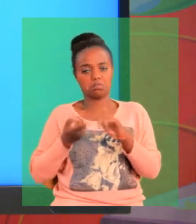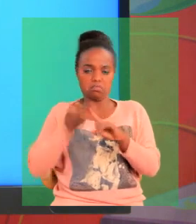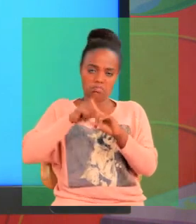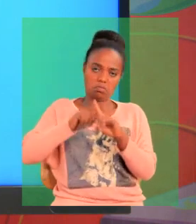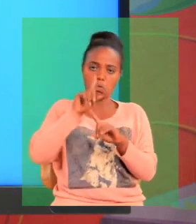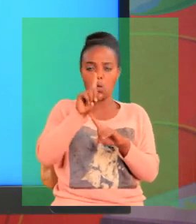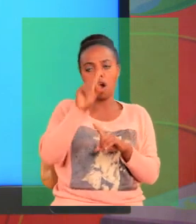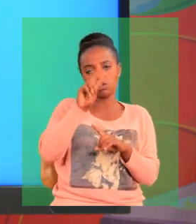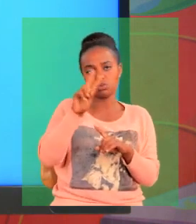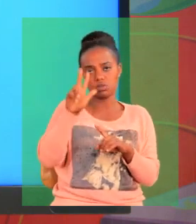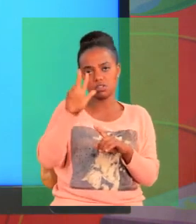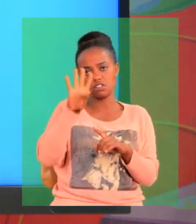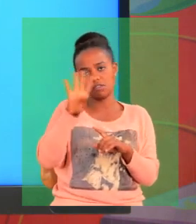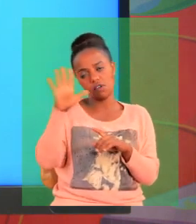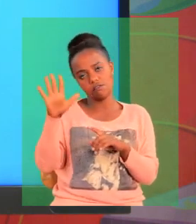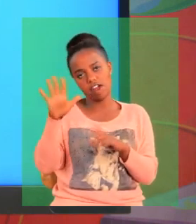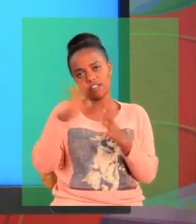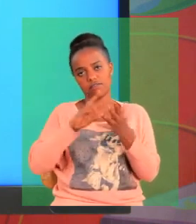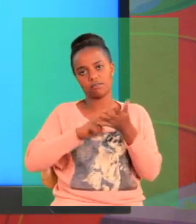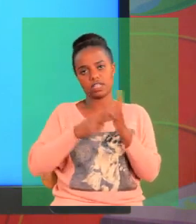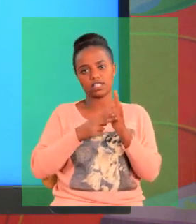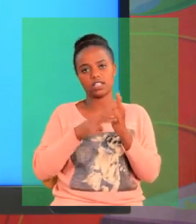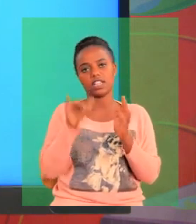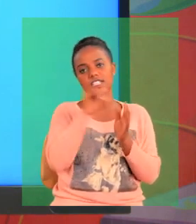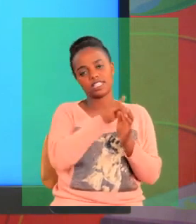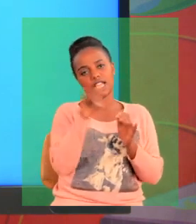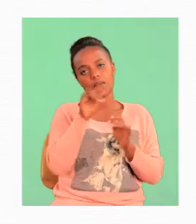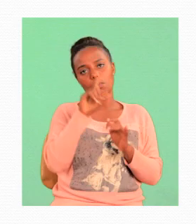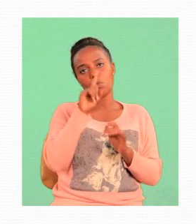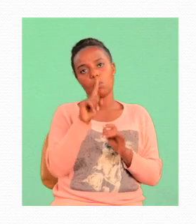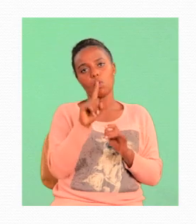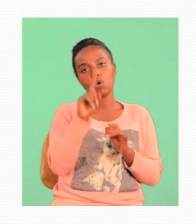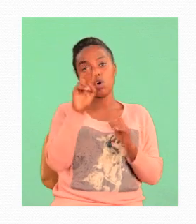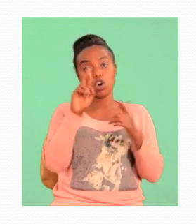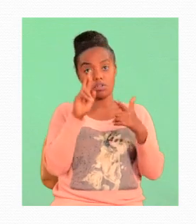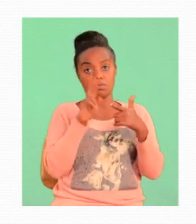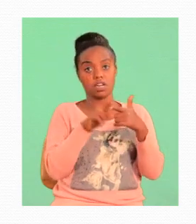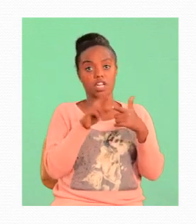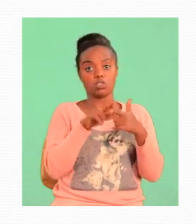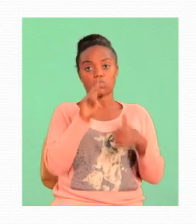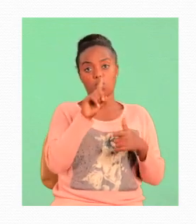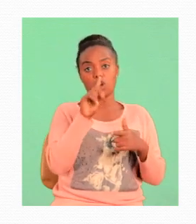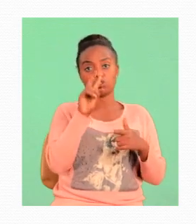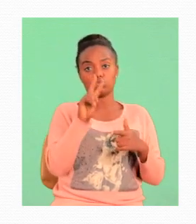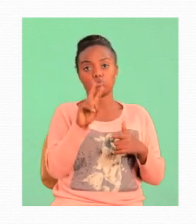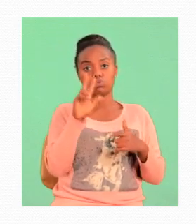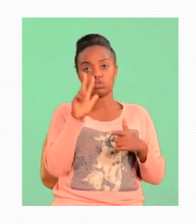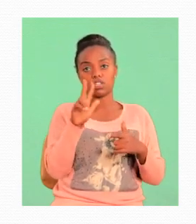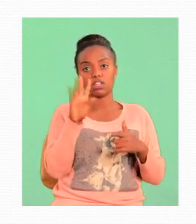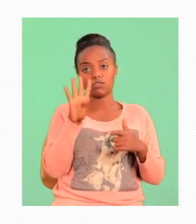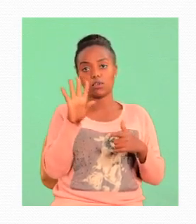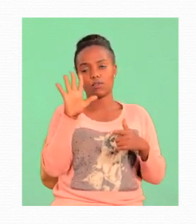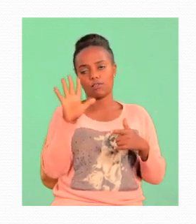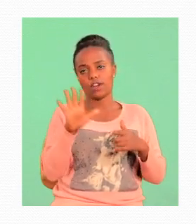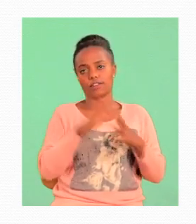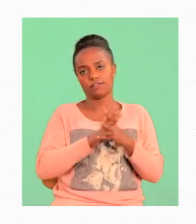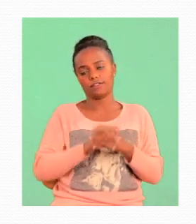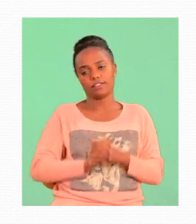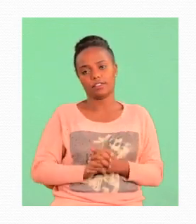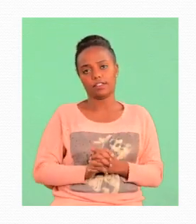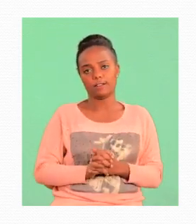3, 4, and 5. Therefore, the range is also it is 1, 2, 3, 4, and